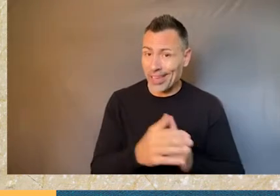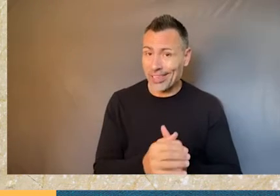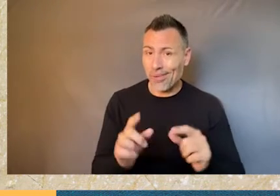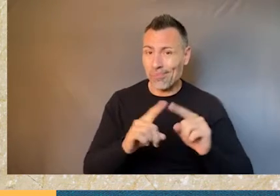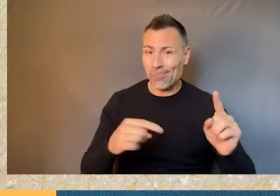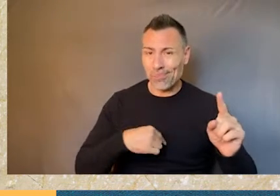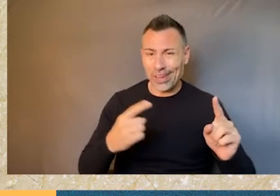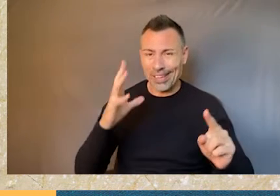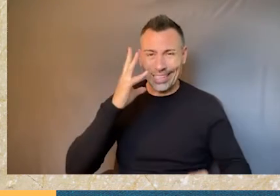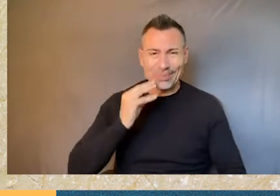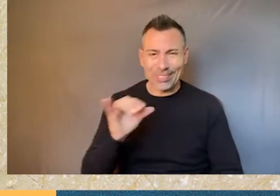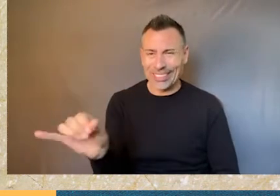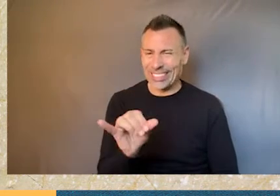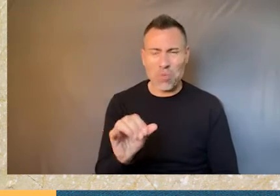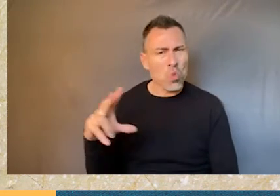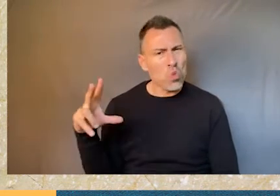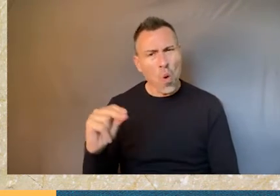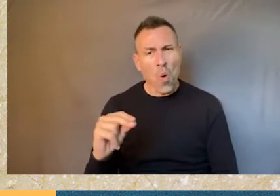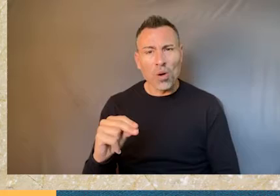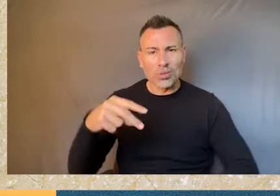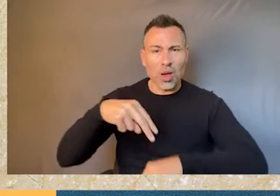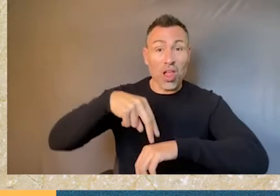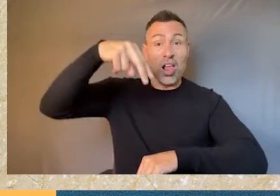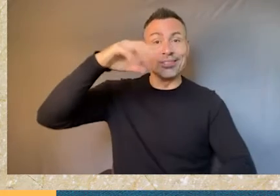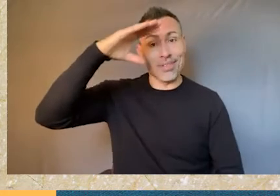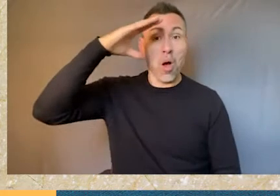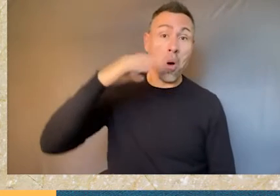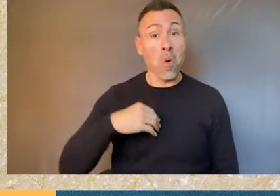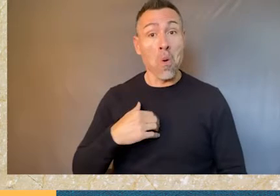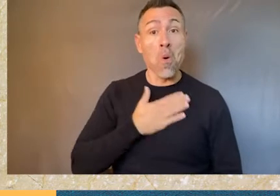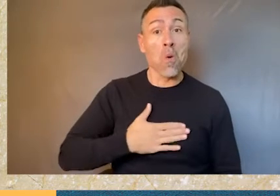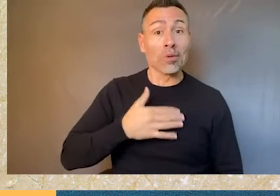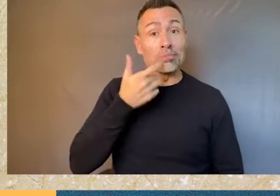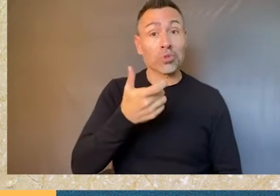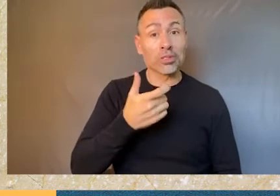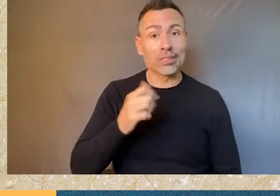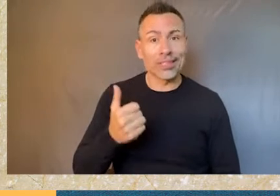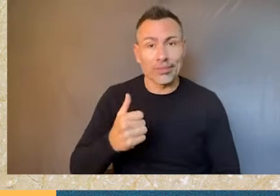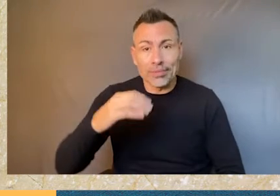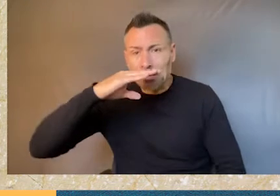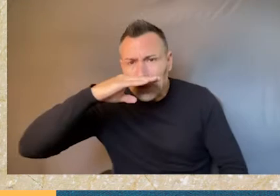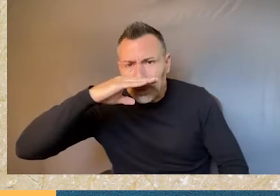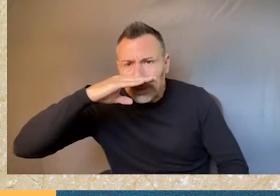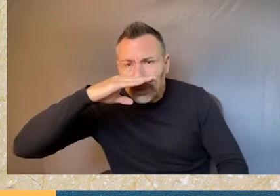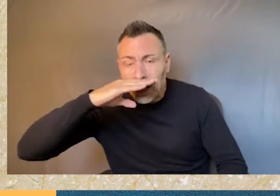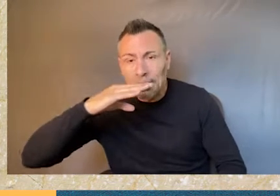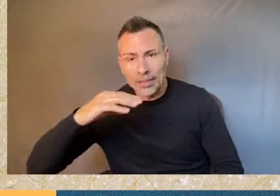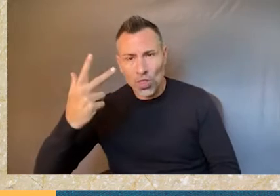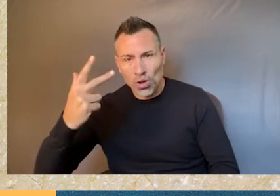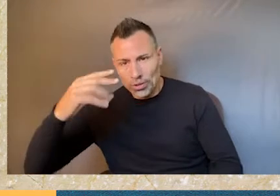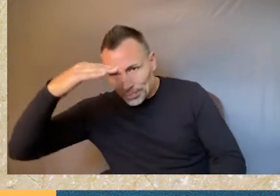having the same experience, because the first 2 boys can actually see the game with the boxes, and the third boy, even using the